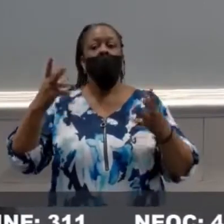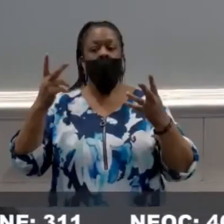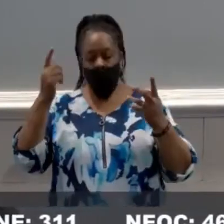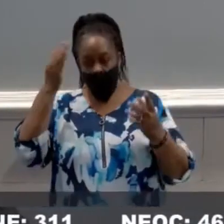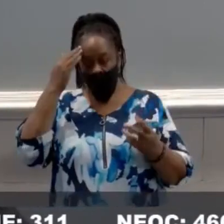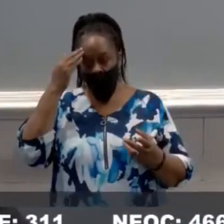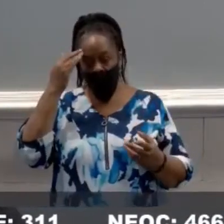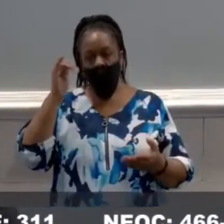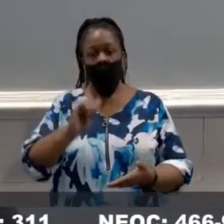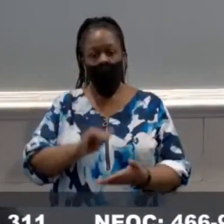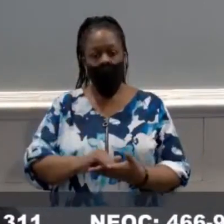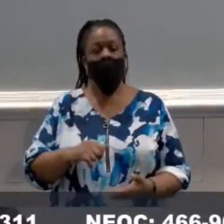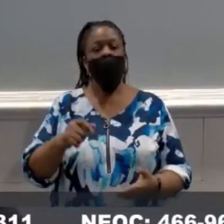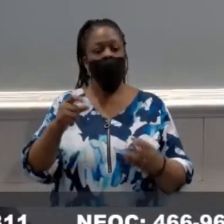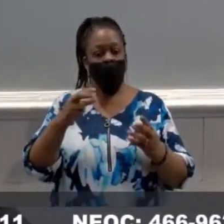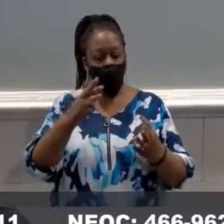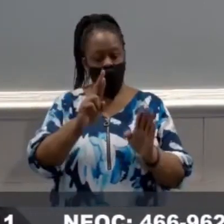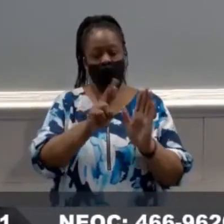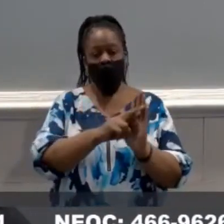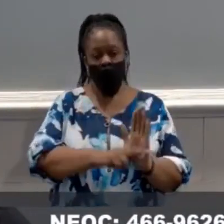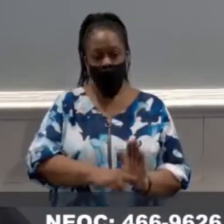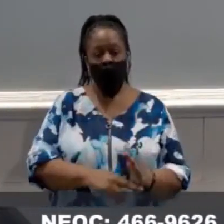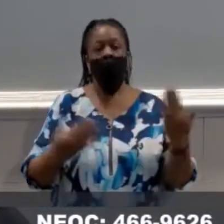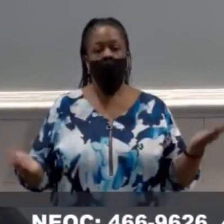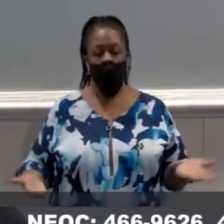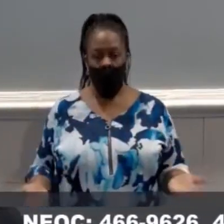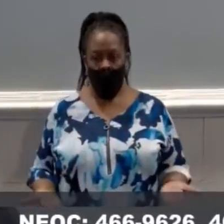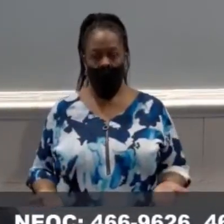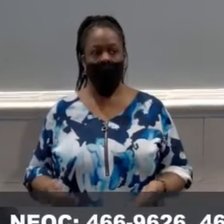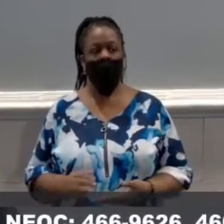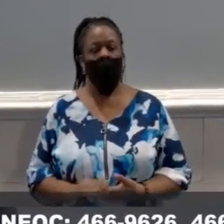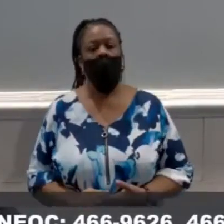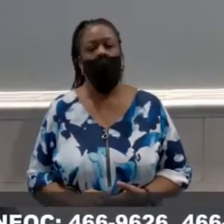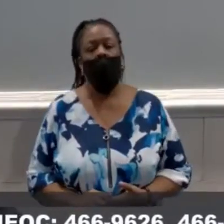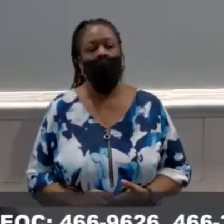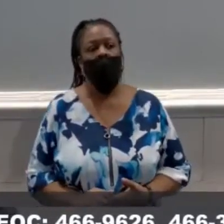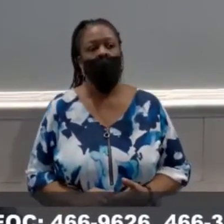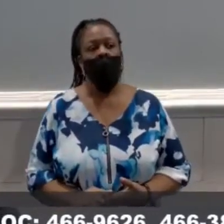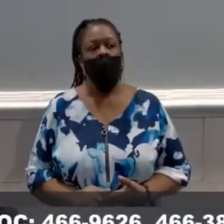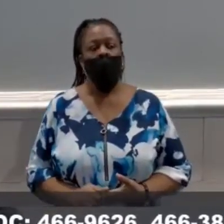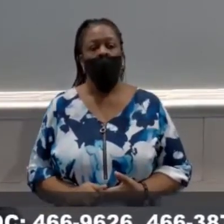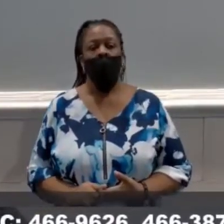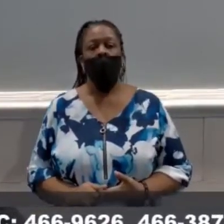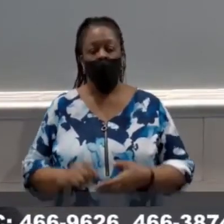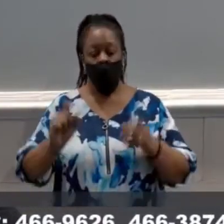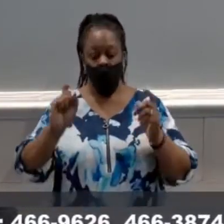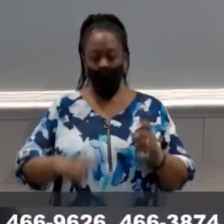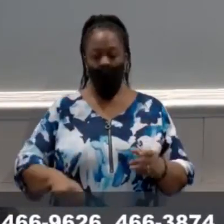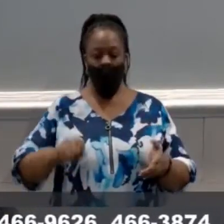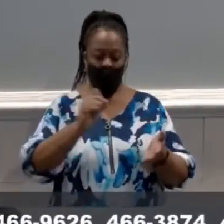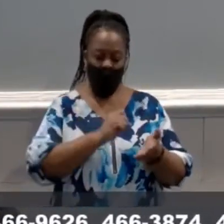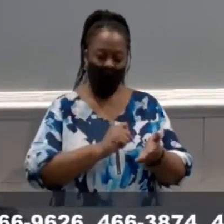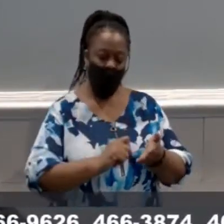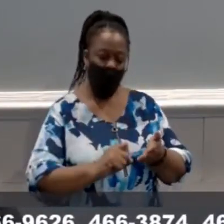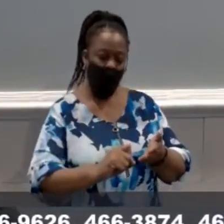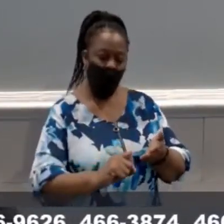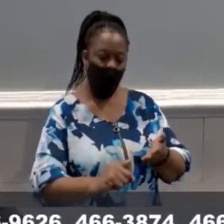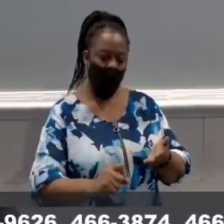be quarantined, and I'll be guided by the COVID-19 protocols of the Federation of St. Kitts and